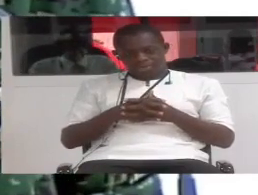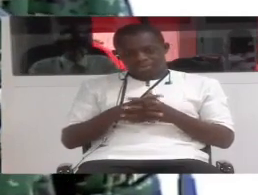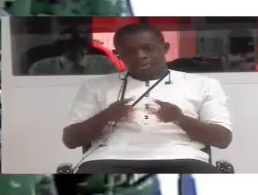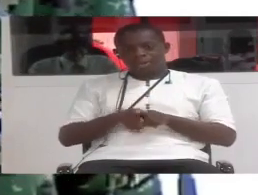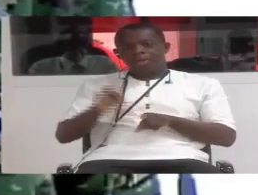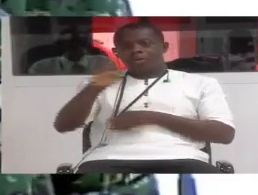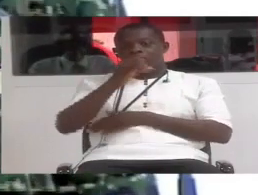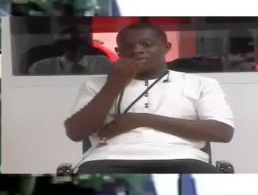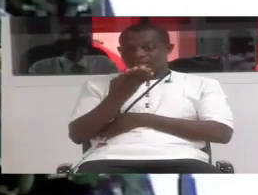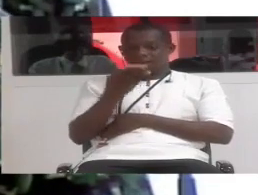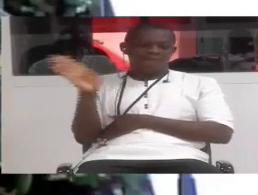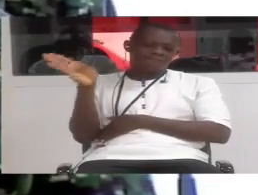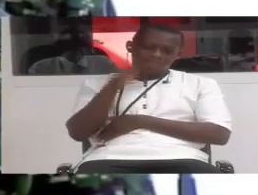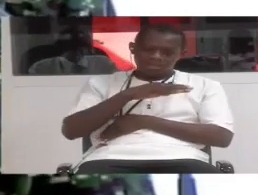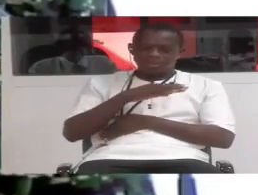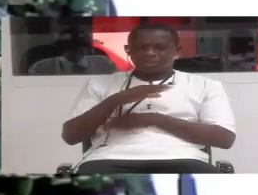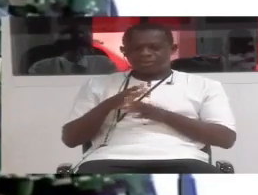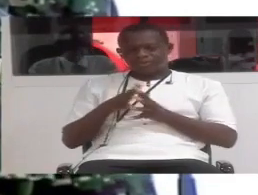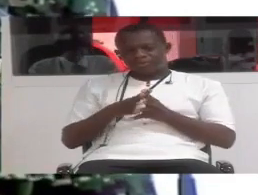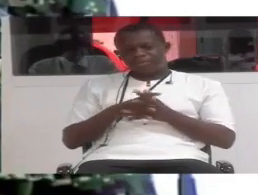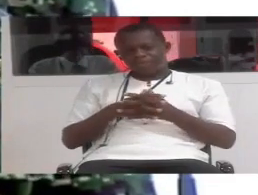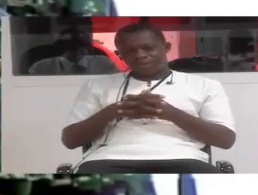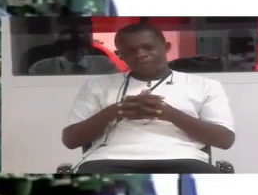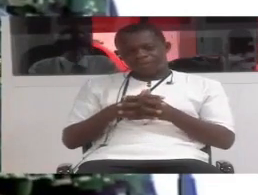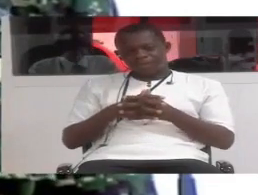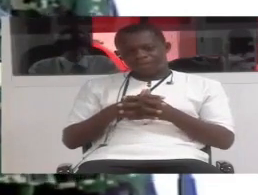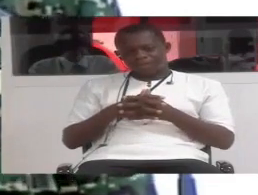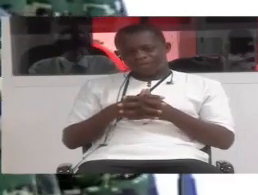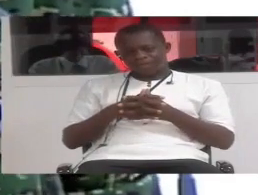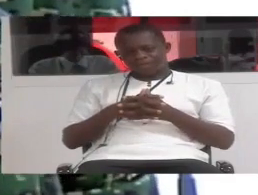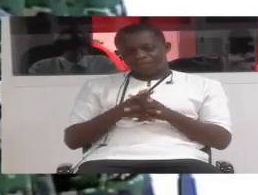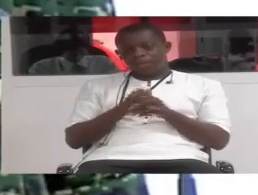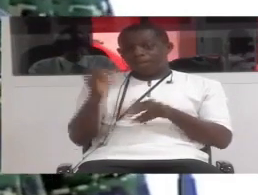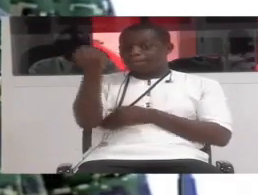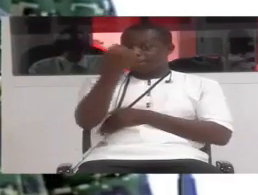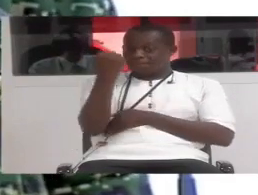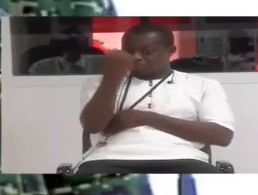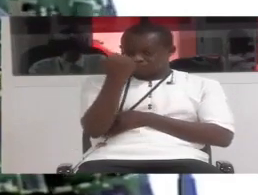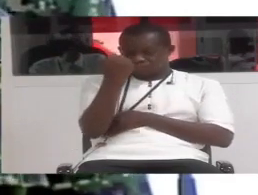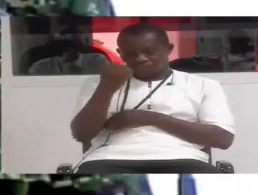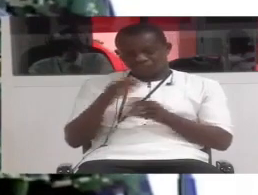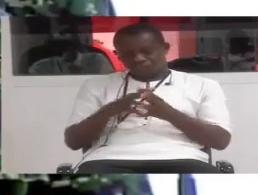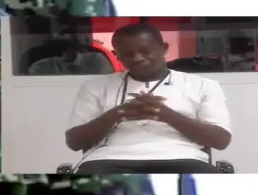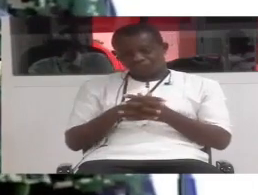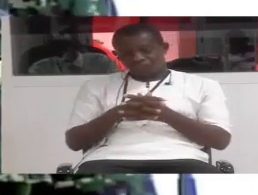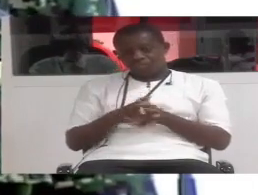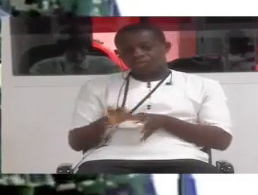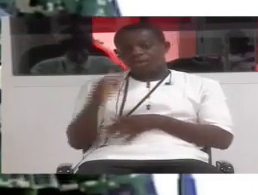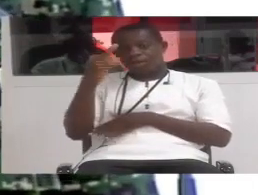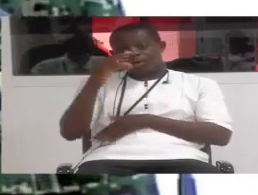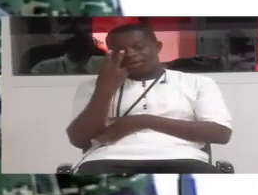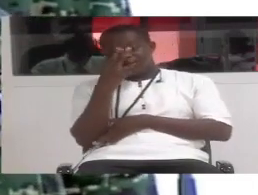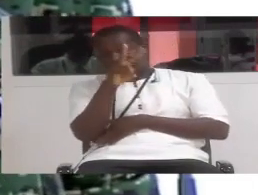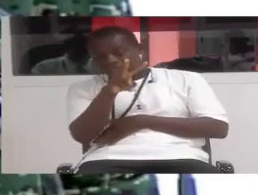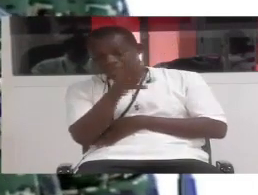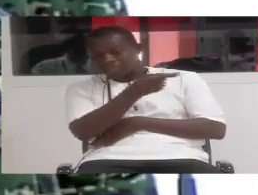lima wax kon fenn nañ. What I'll say, then they are not, they are lying. Ndaxte because so gisé ñom ñu